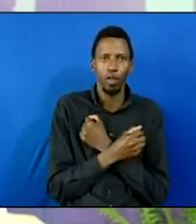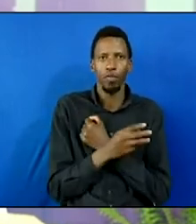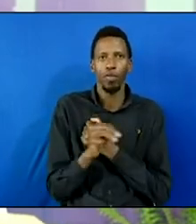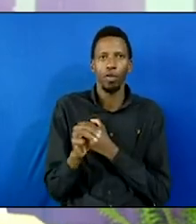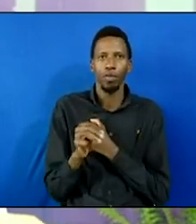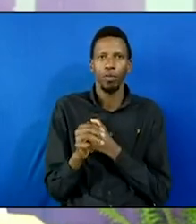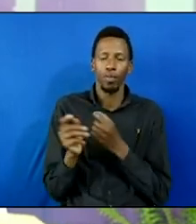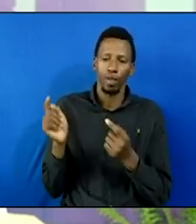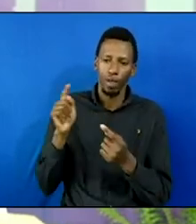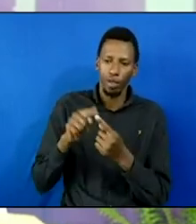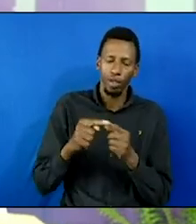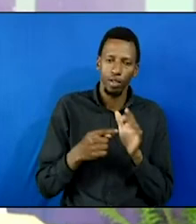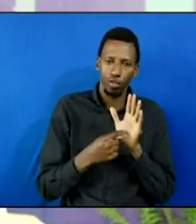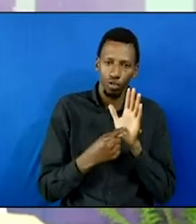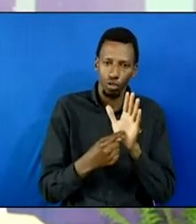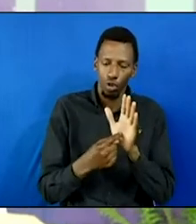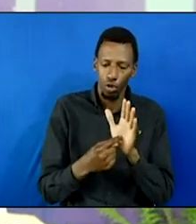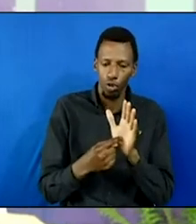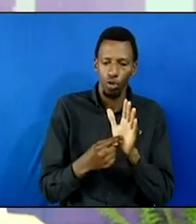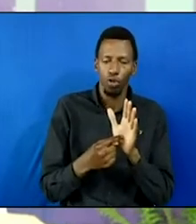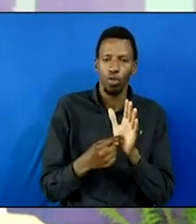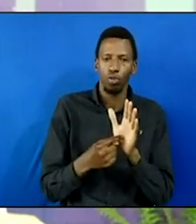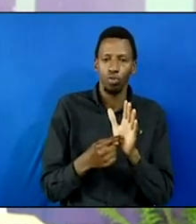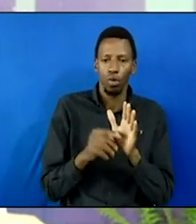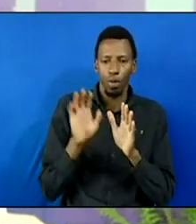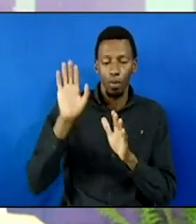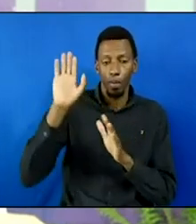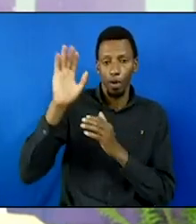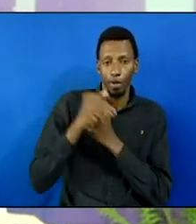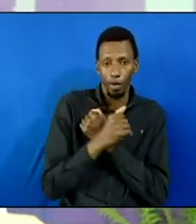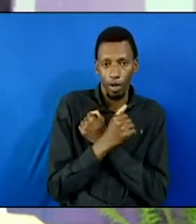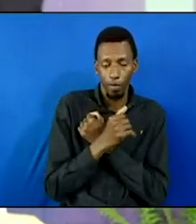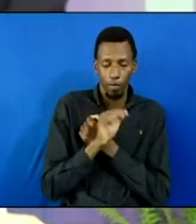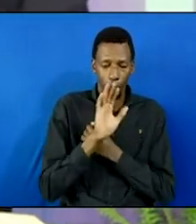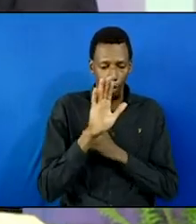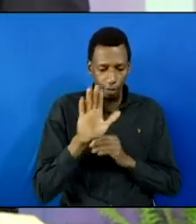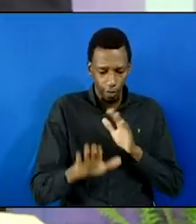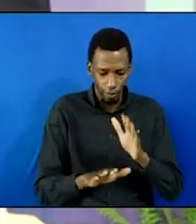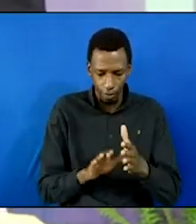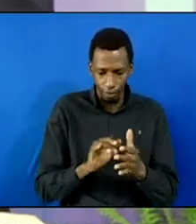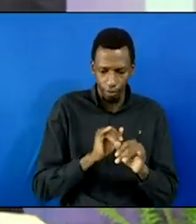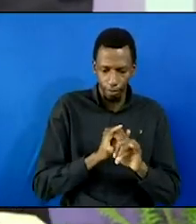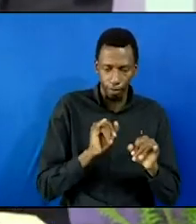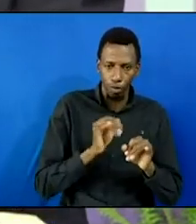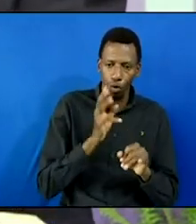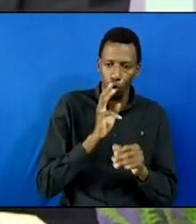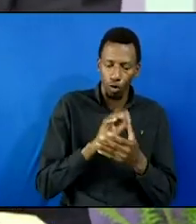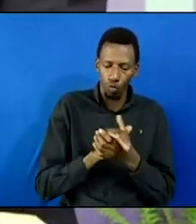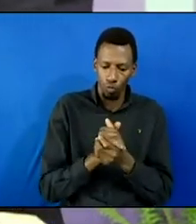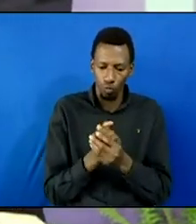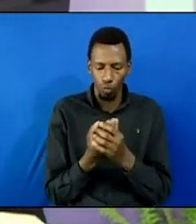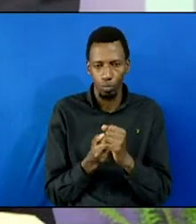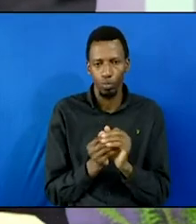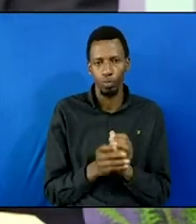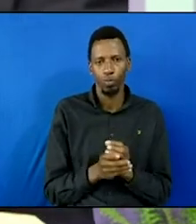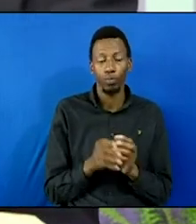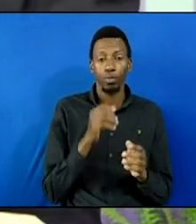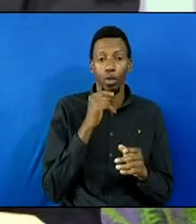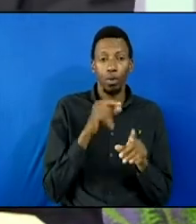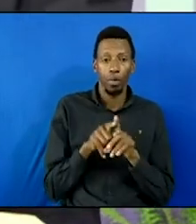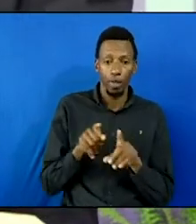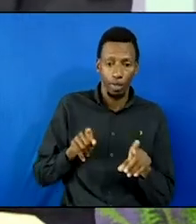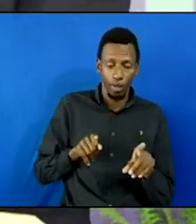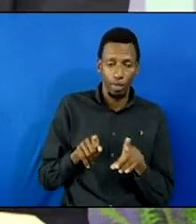going to demonstrate that love by washing their feet. Therefore, my brothers and sisters, if any one of us